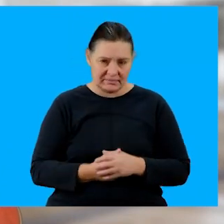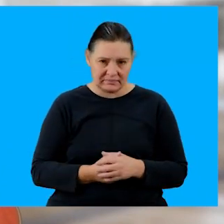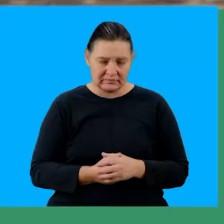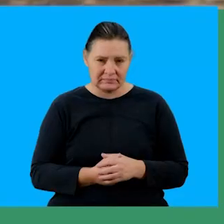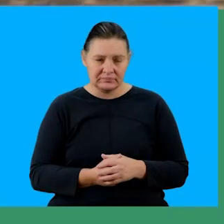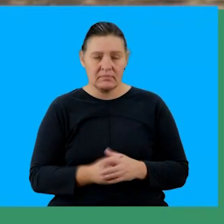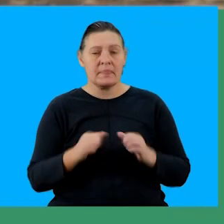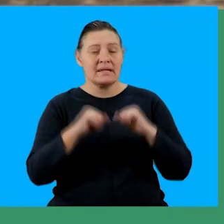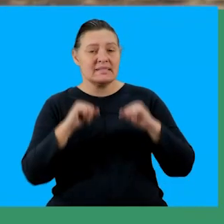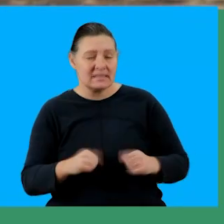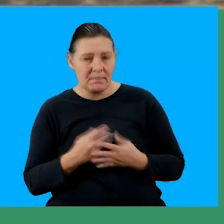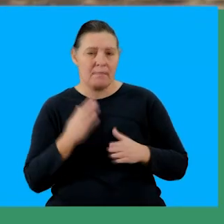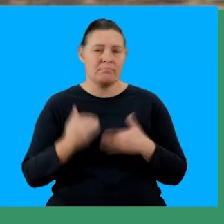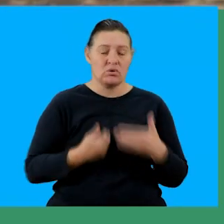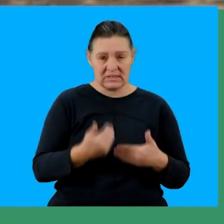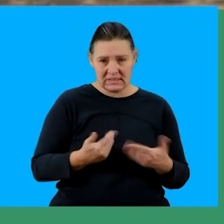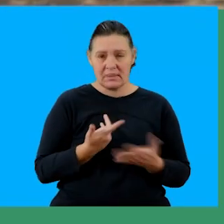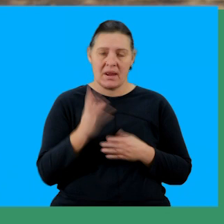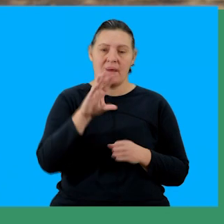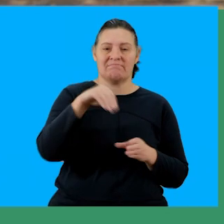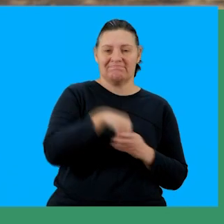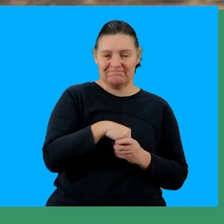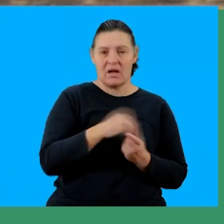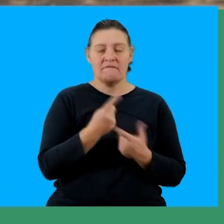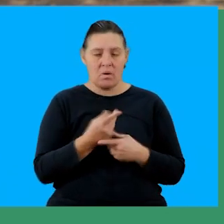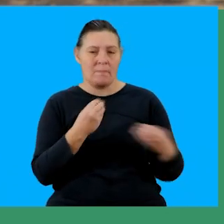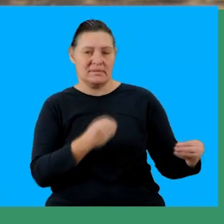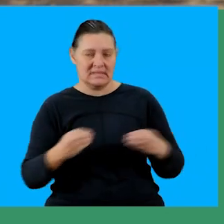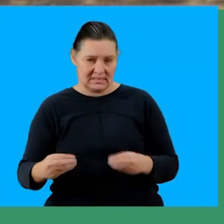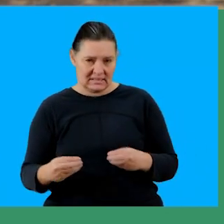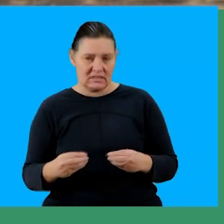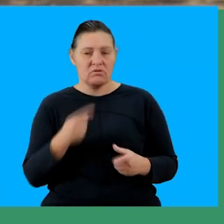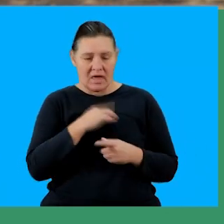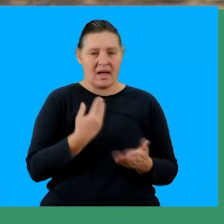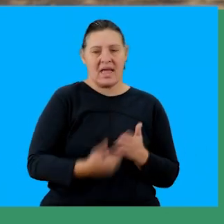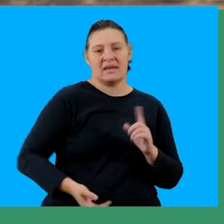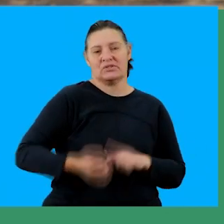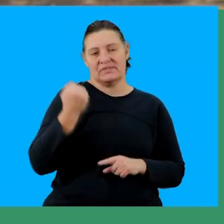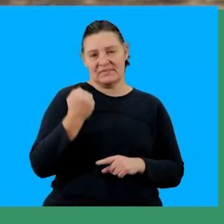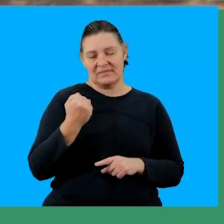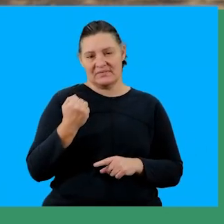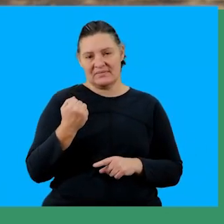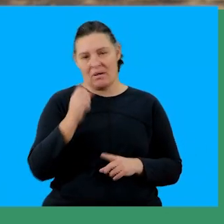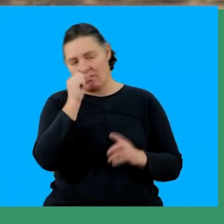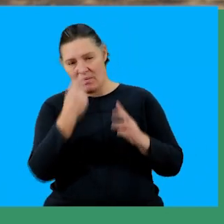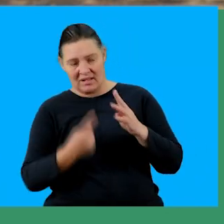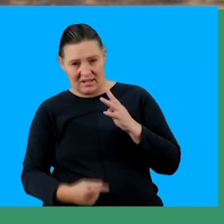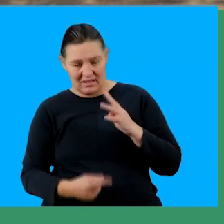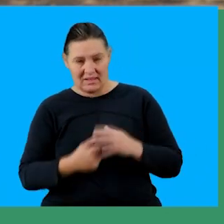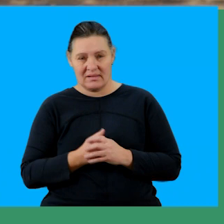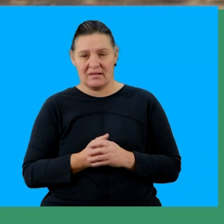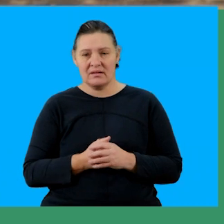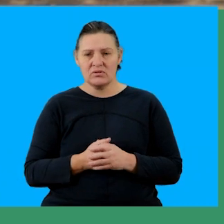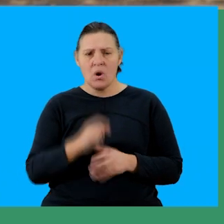out. Systems and processes should be in place for the business to achieve its